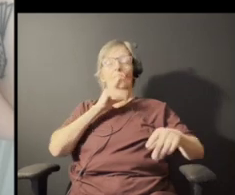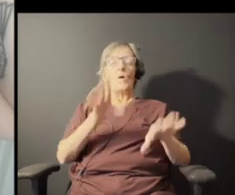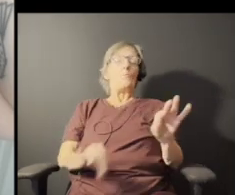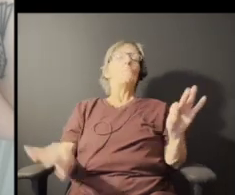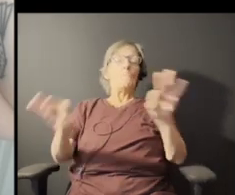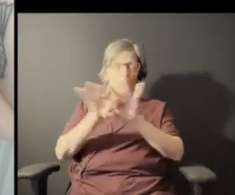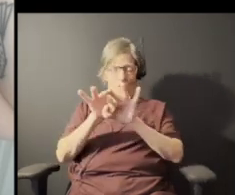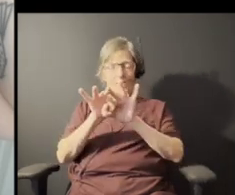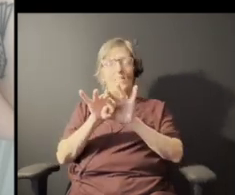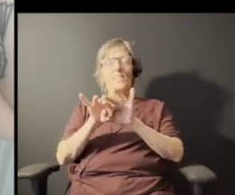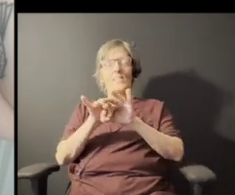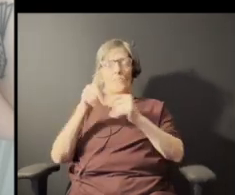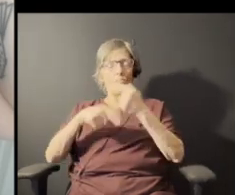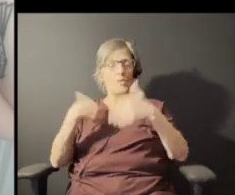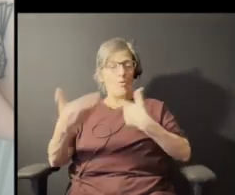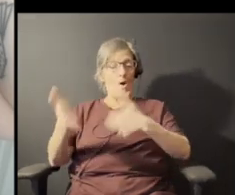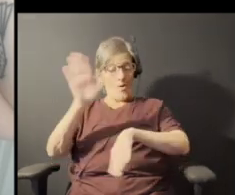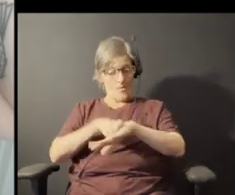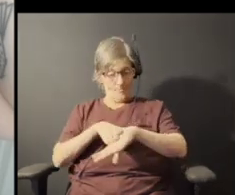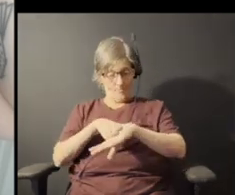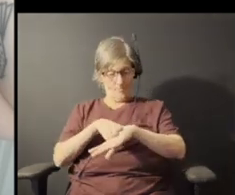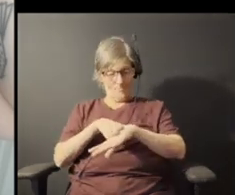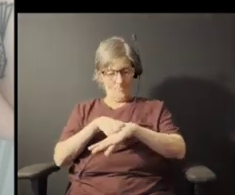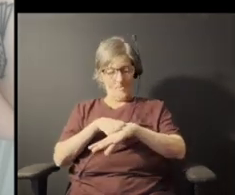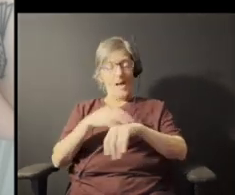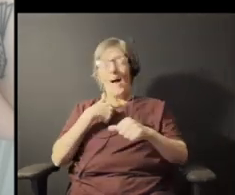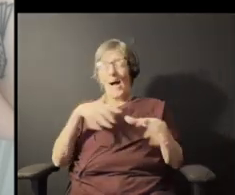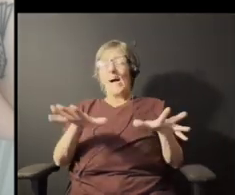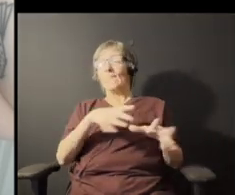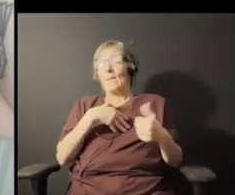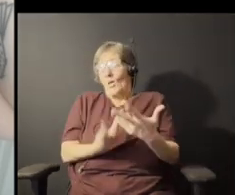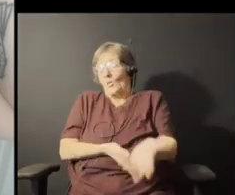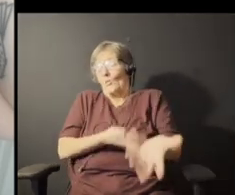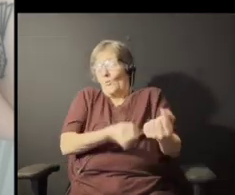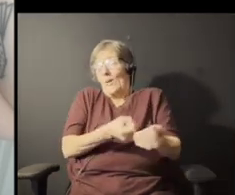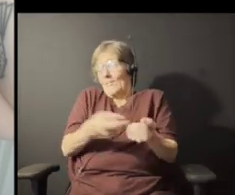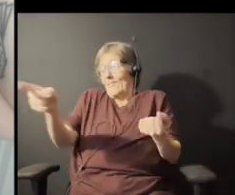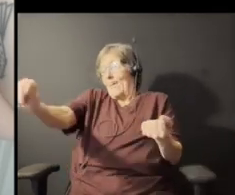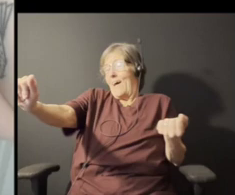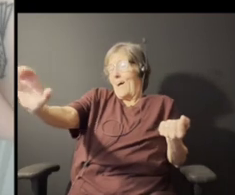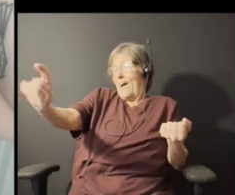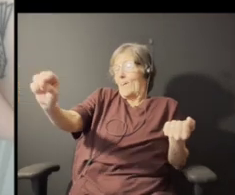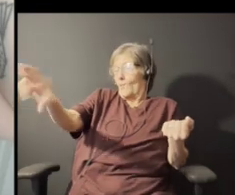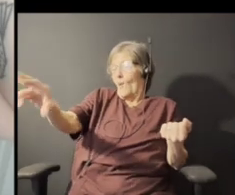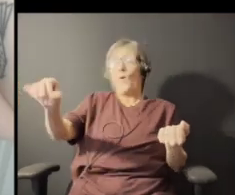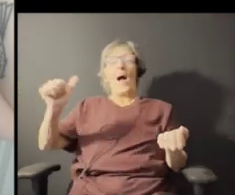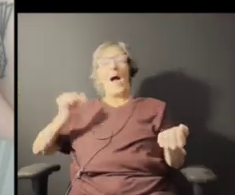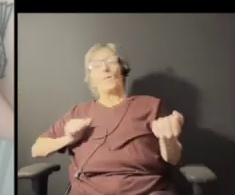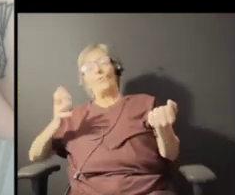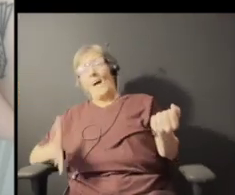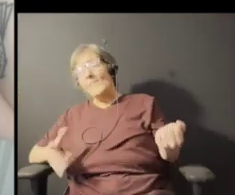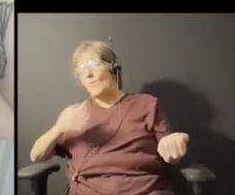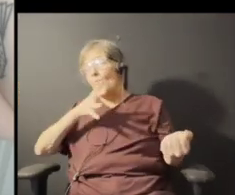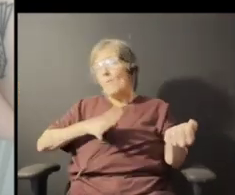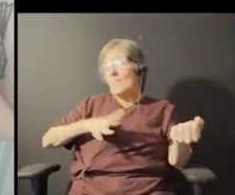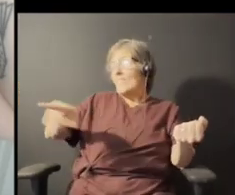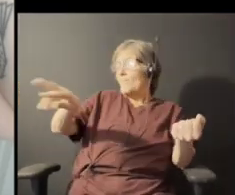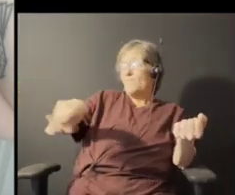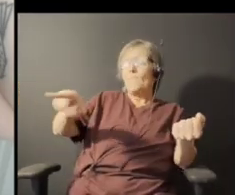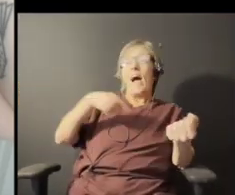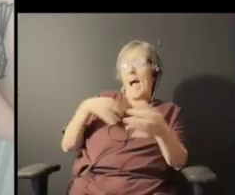for what's going on. And I put a lot of trust into them that after, you know, I sit there and I explain to